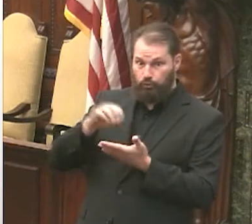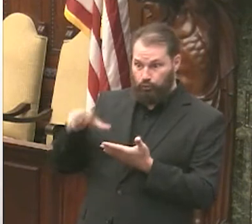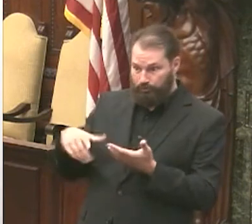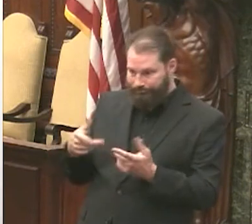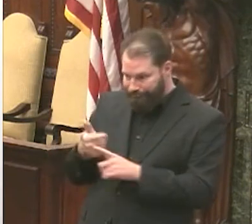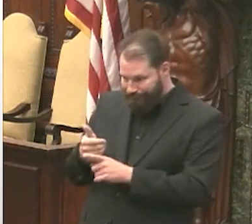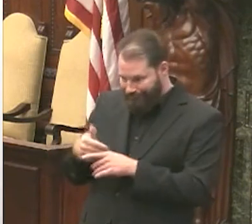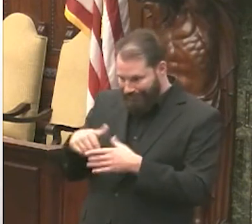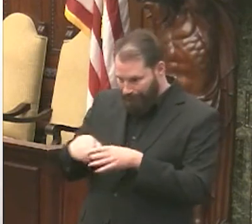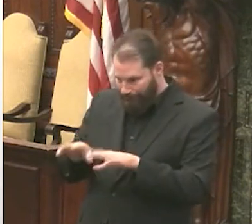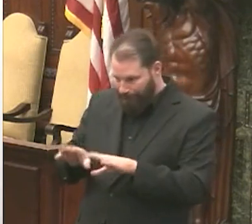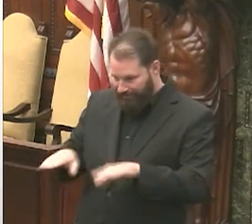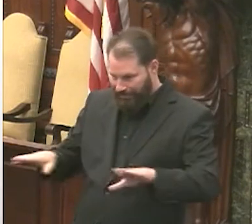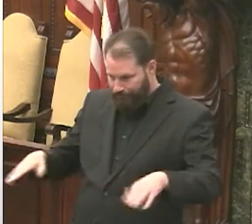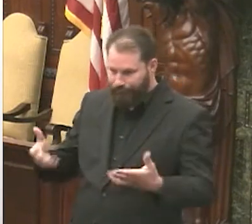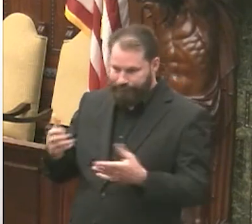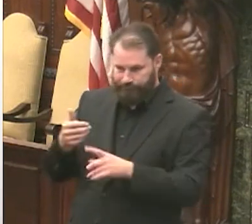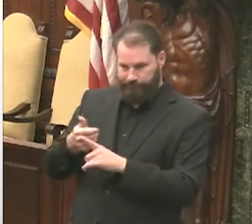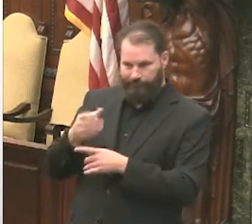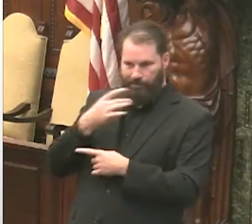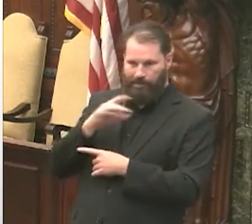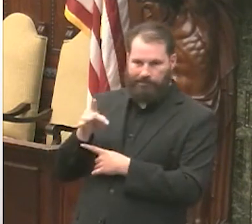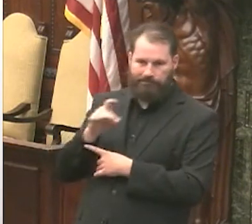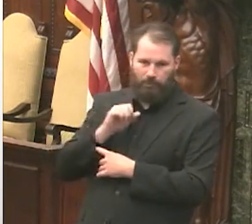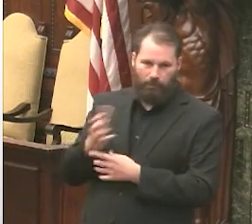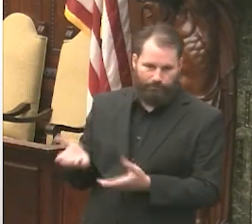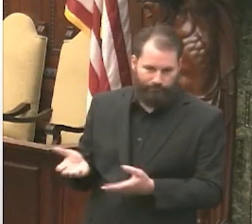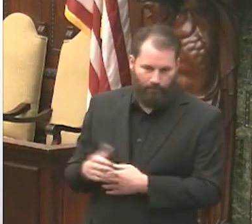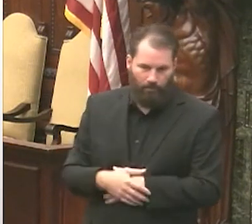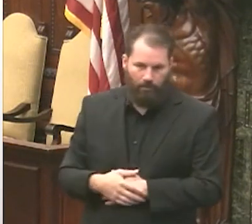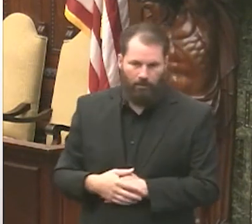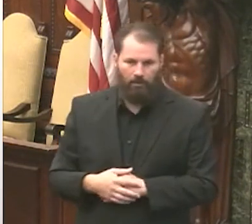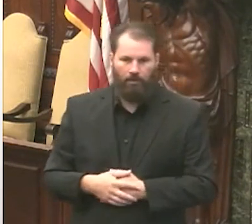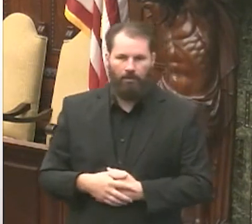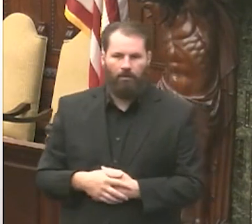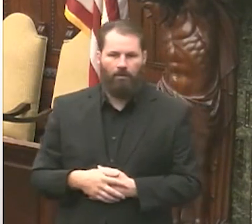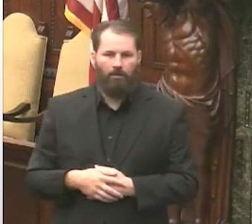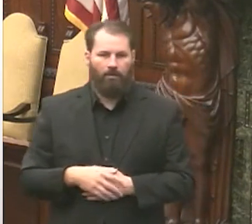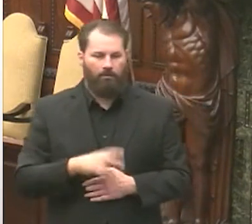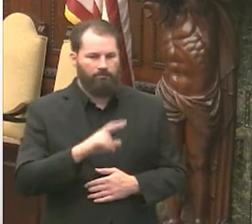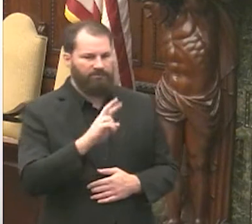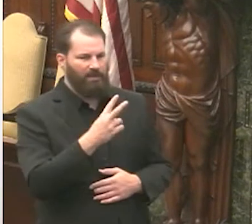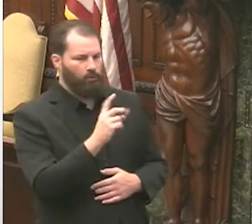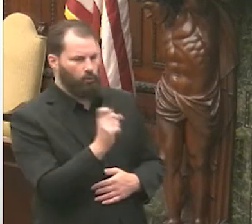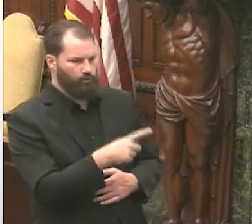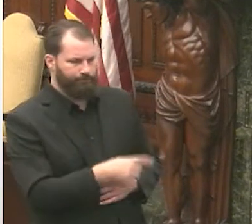Also for Dr. Farley, again, and forgive me if this is the second time answering, just wanted to get